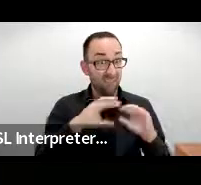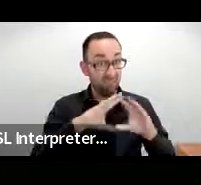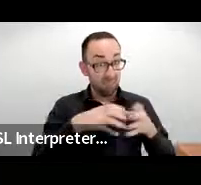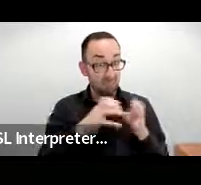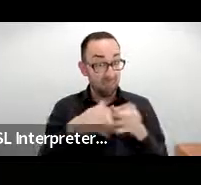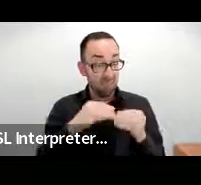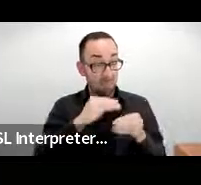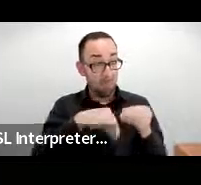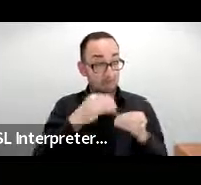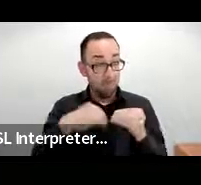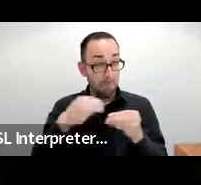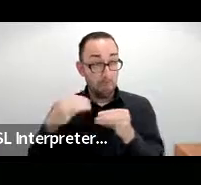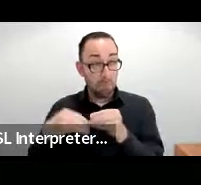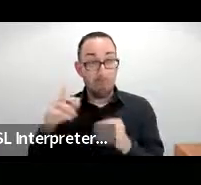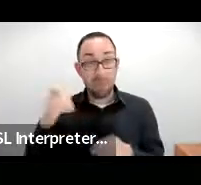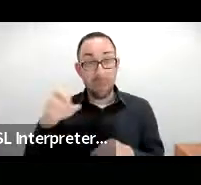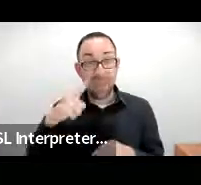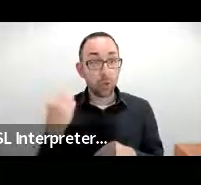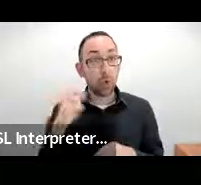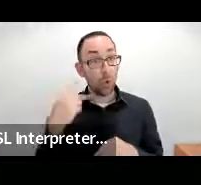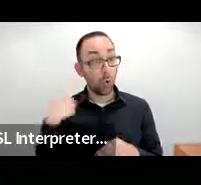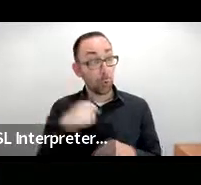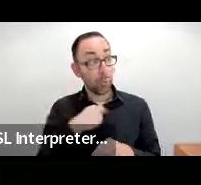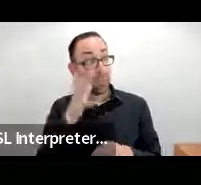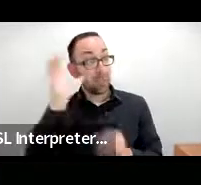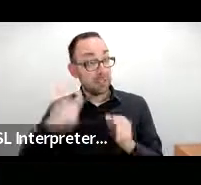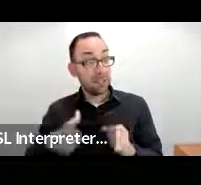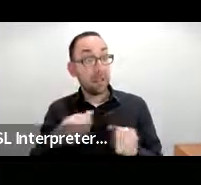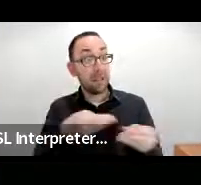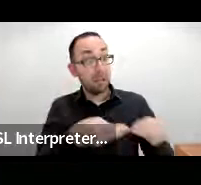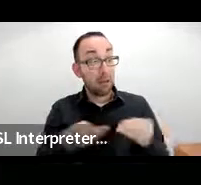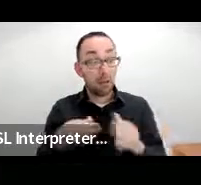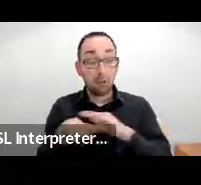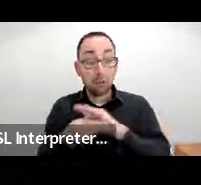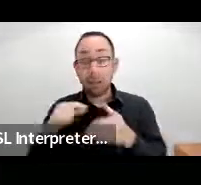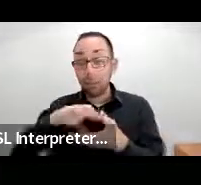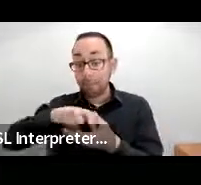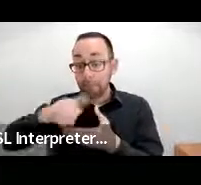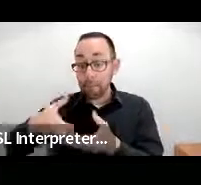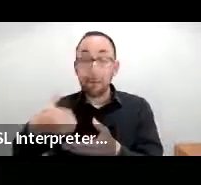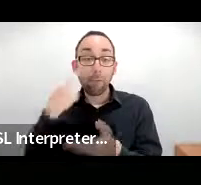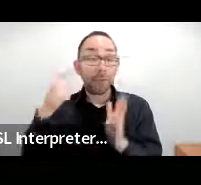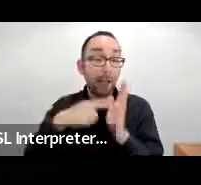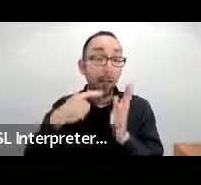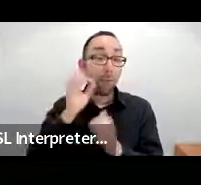to prepackage them, or will the teacher do it? For example, if we bring fruit.